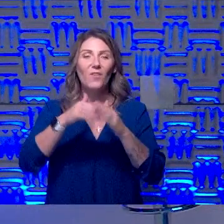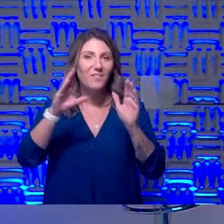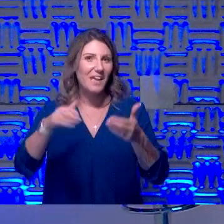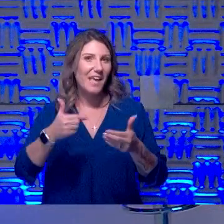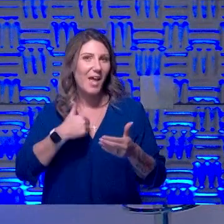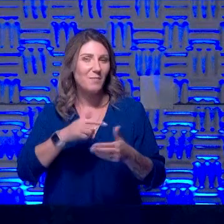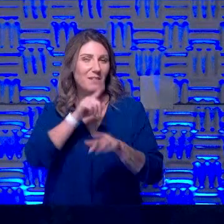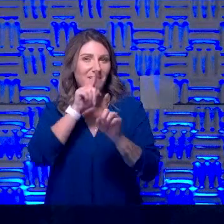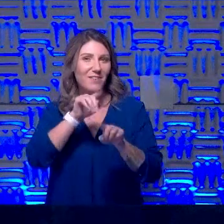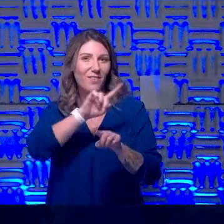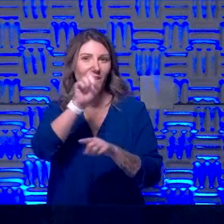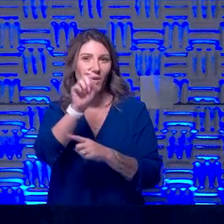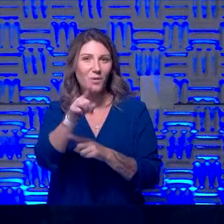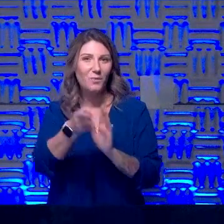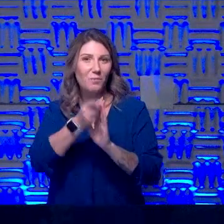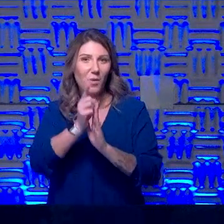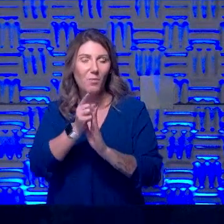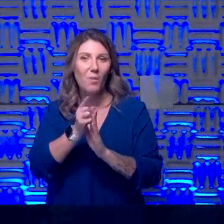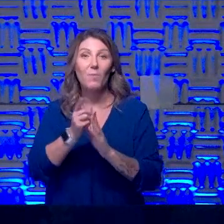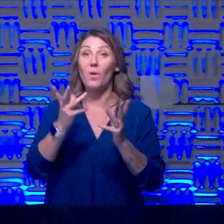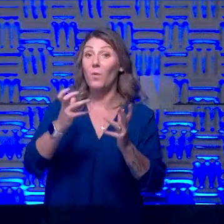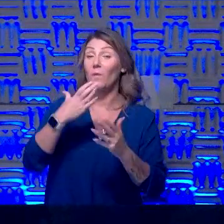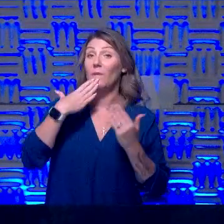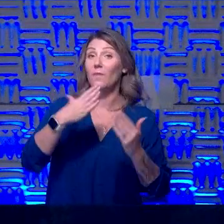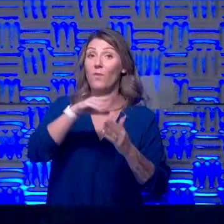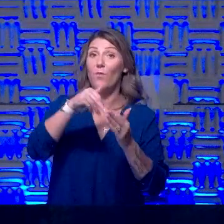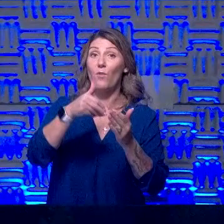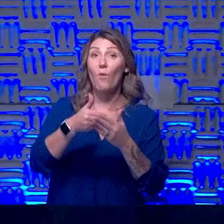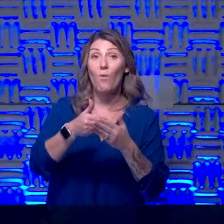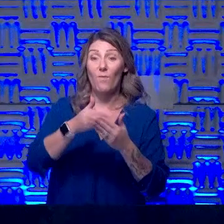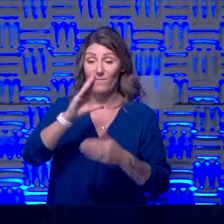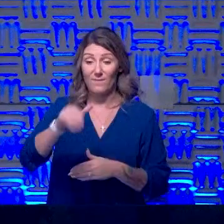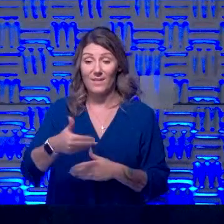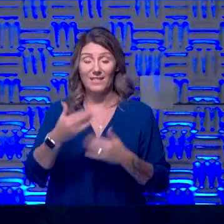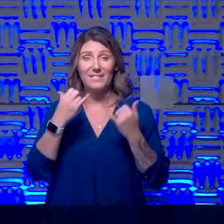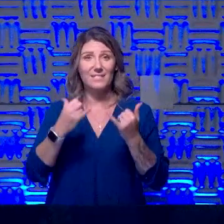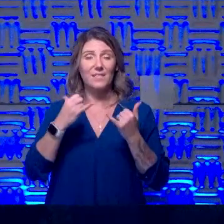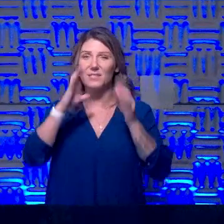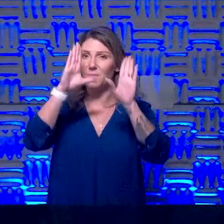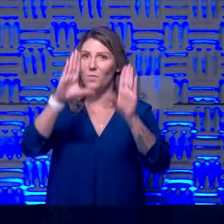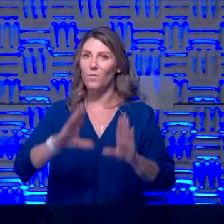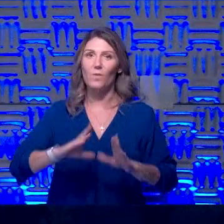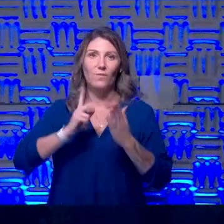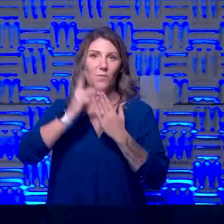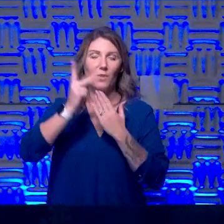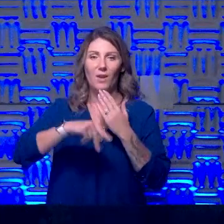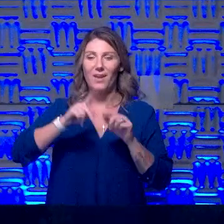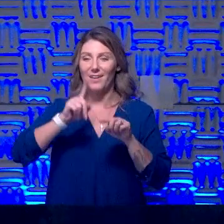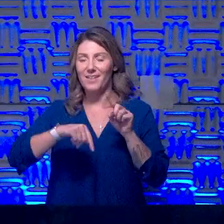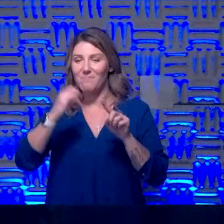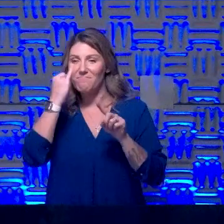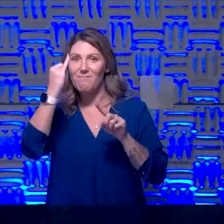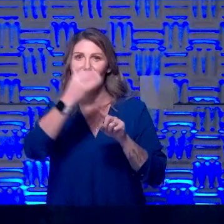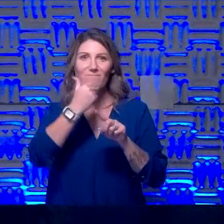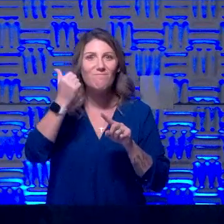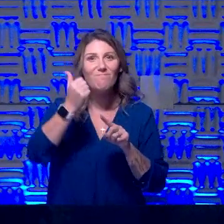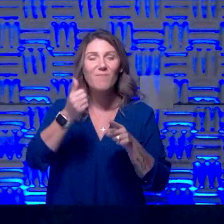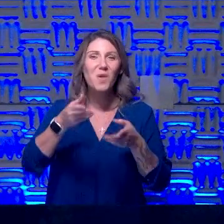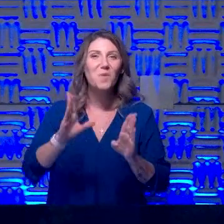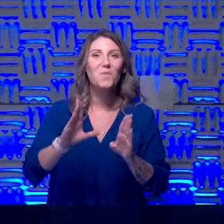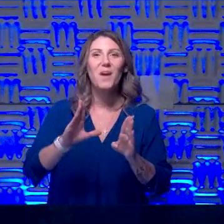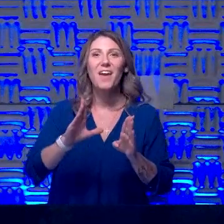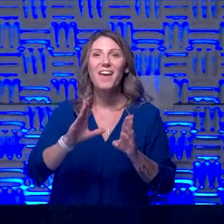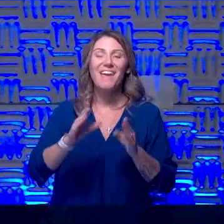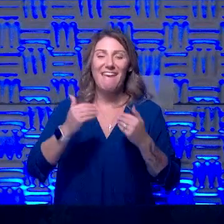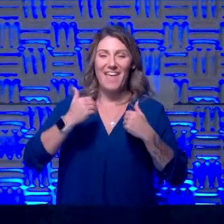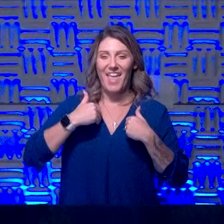answer that question in a moment. I want to thank all of our guests for having been with us today. It's been a great program. I can't imagine a better way to have spent the 100th